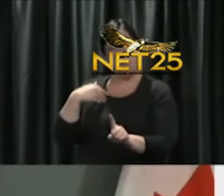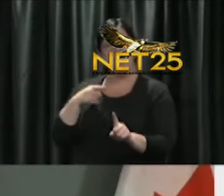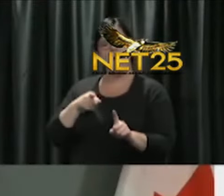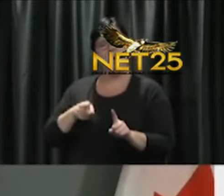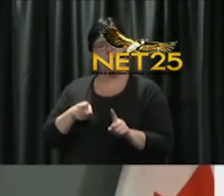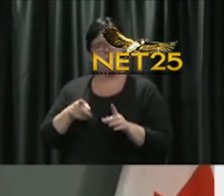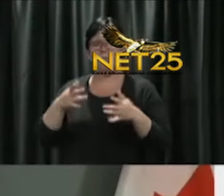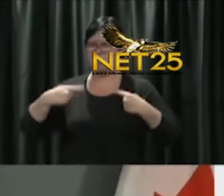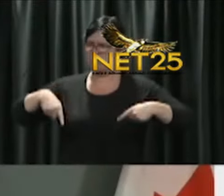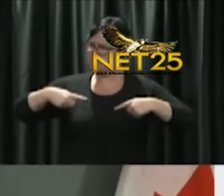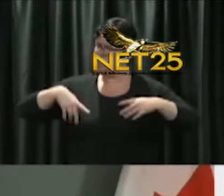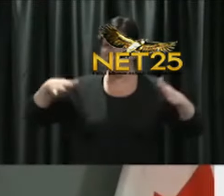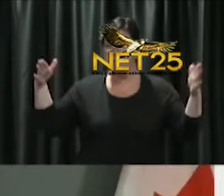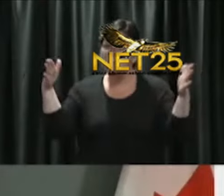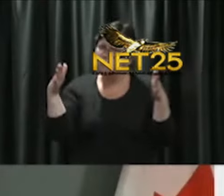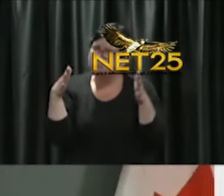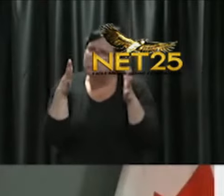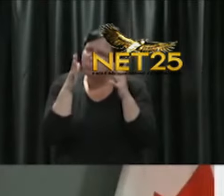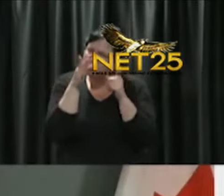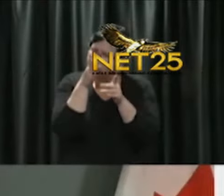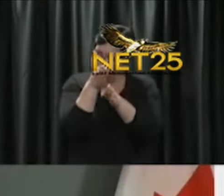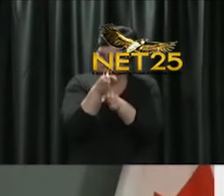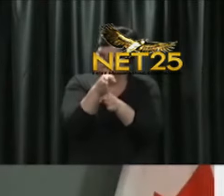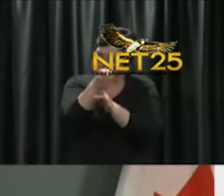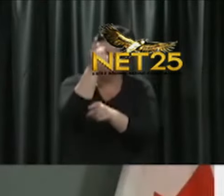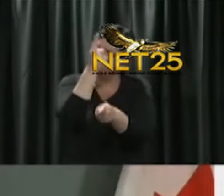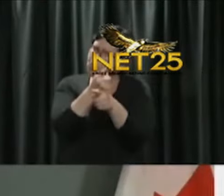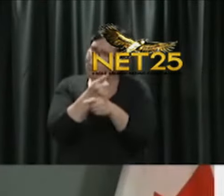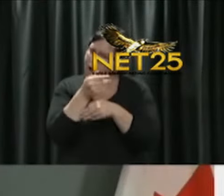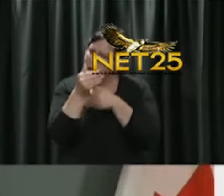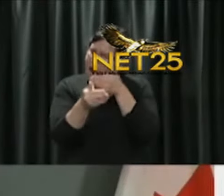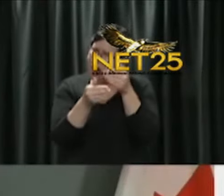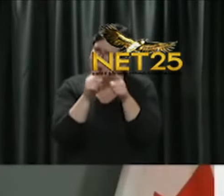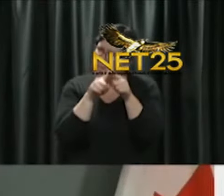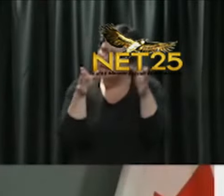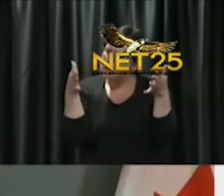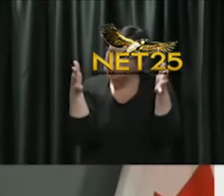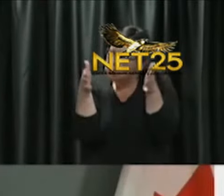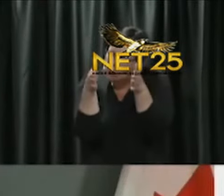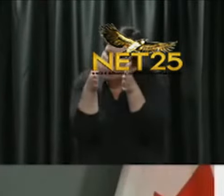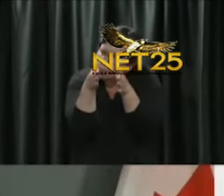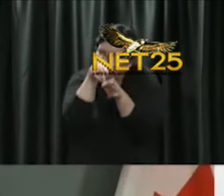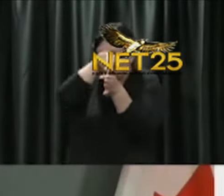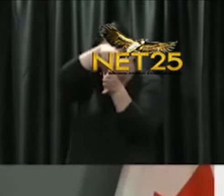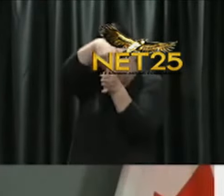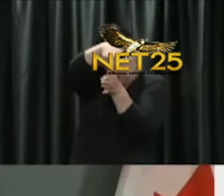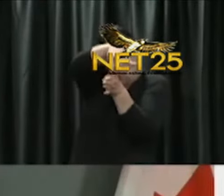forward, though a narrow path, while we watch what the Delta variant does here.